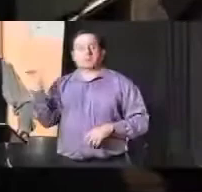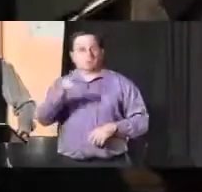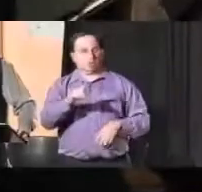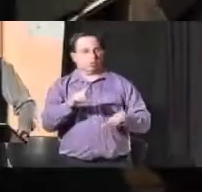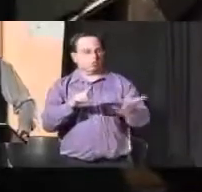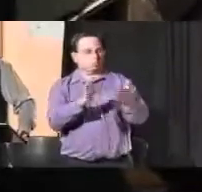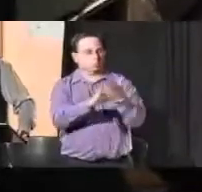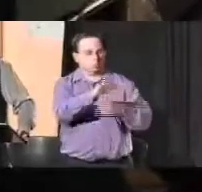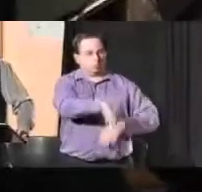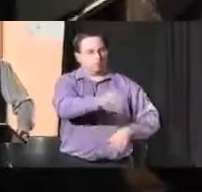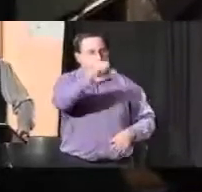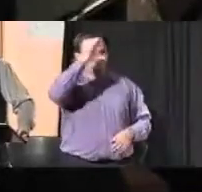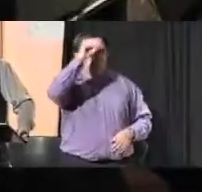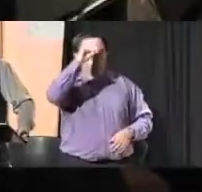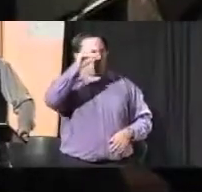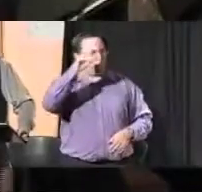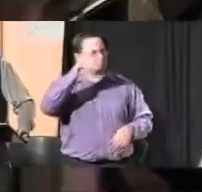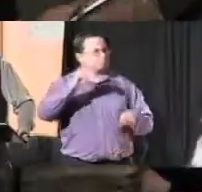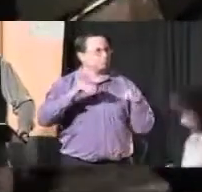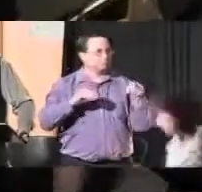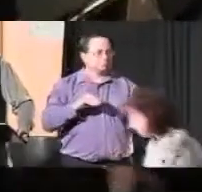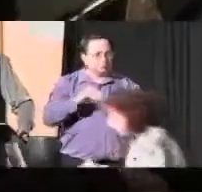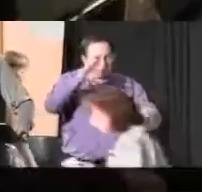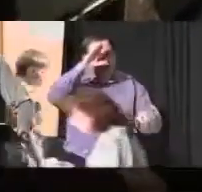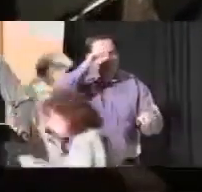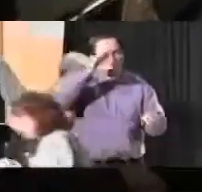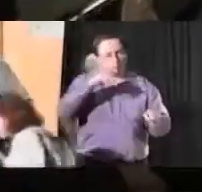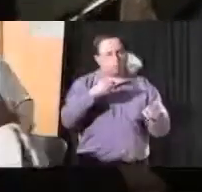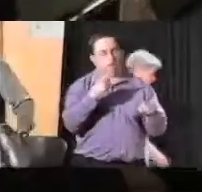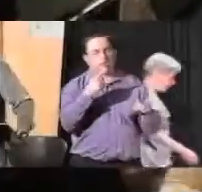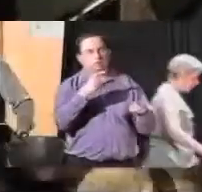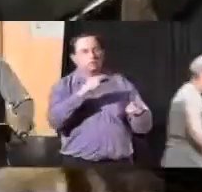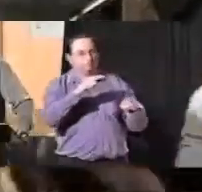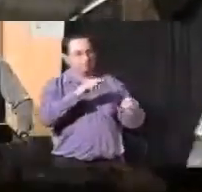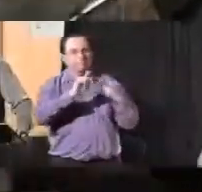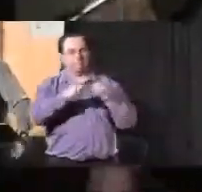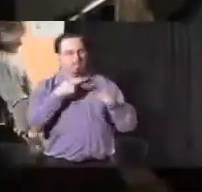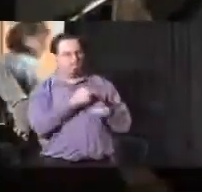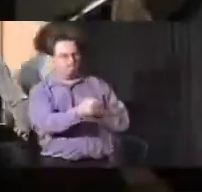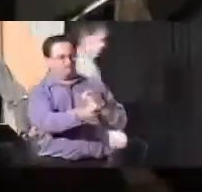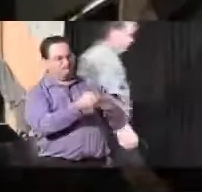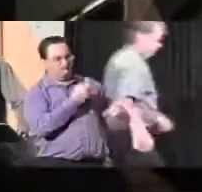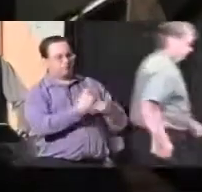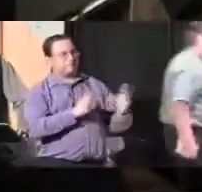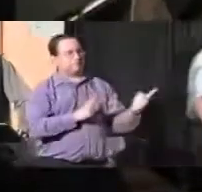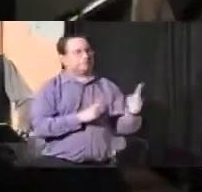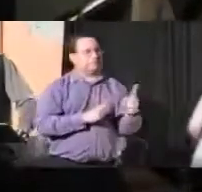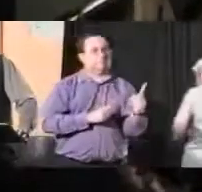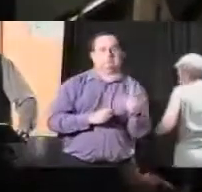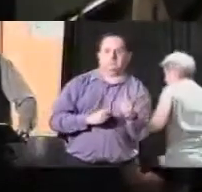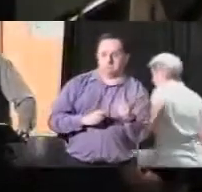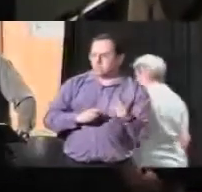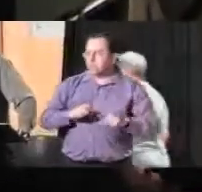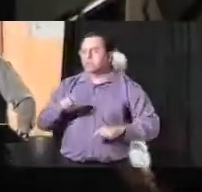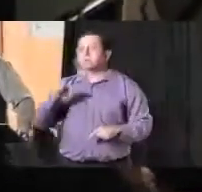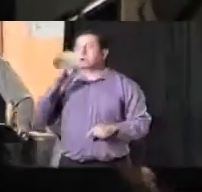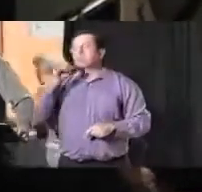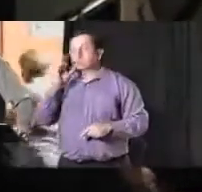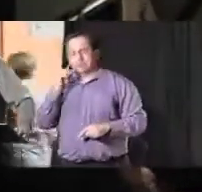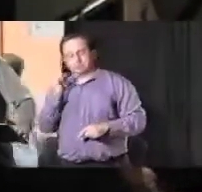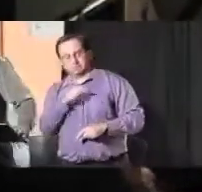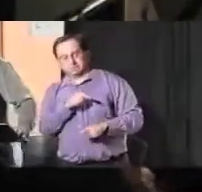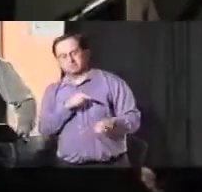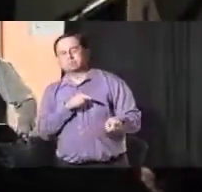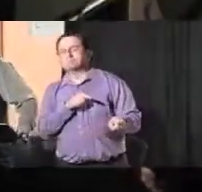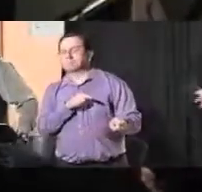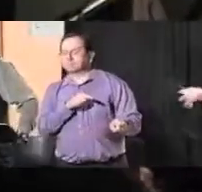as was typical for him, he would be getting teased as he was walking to the car. And so she realized